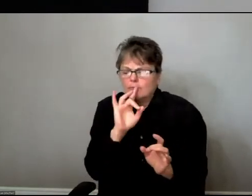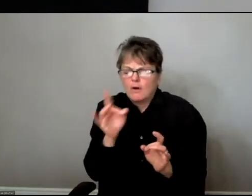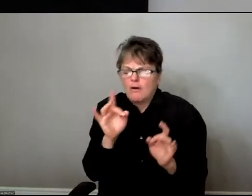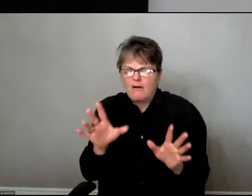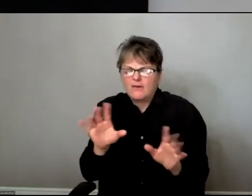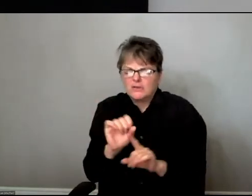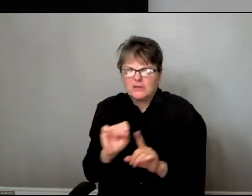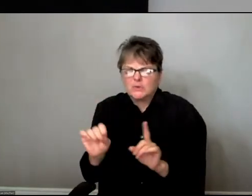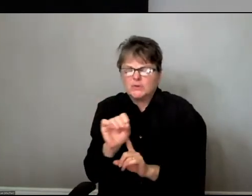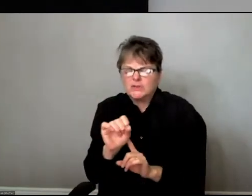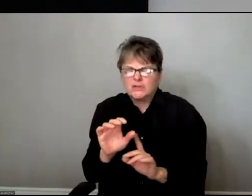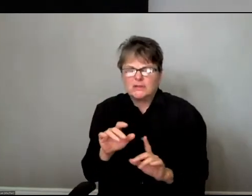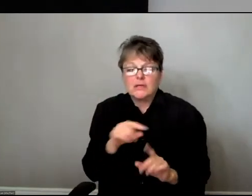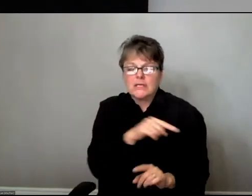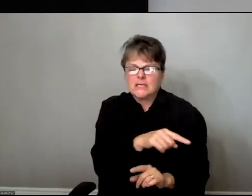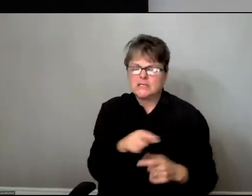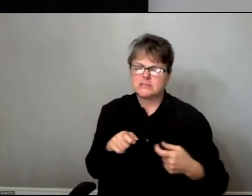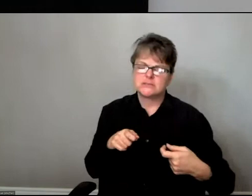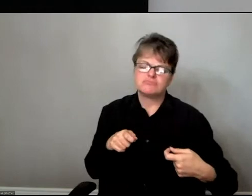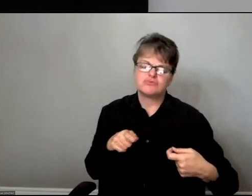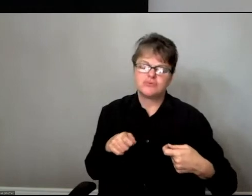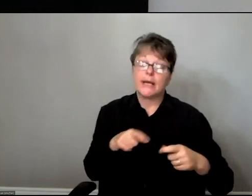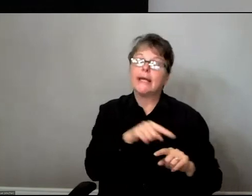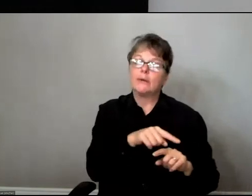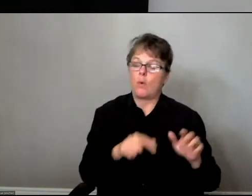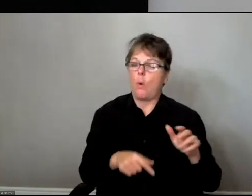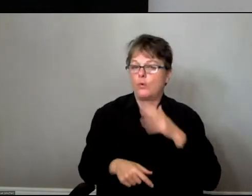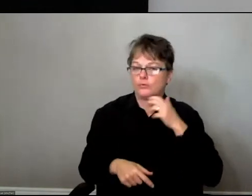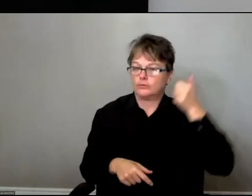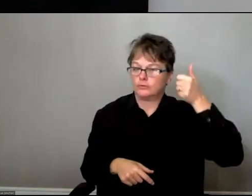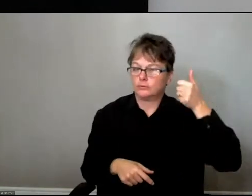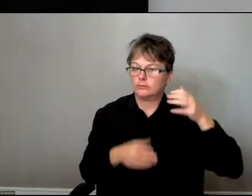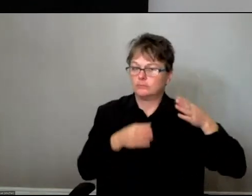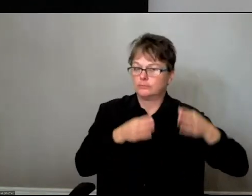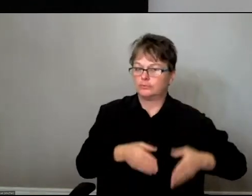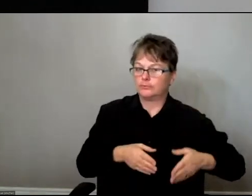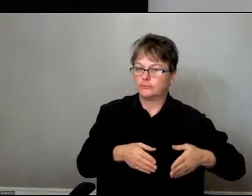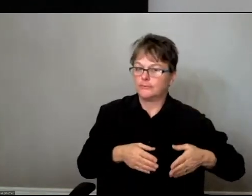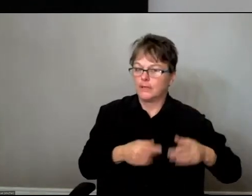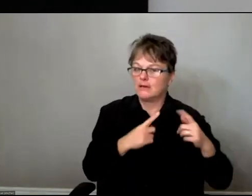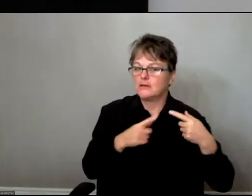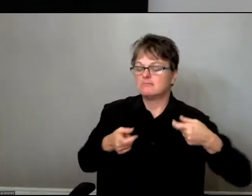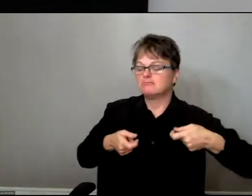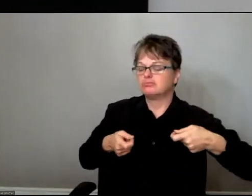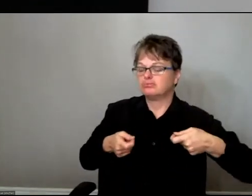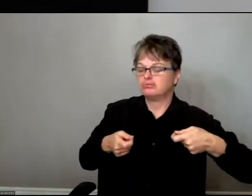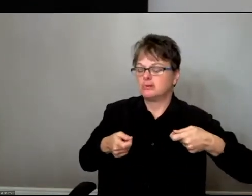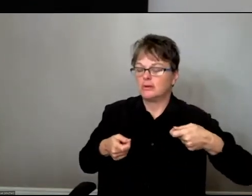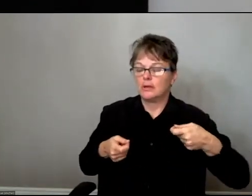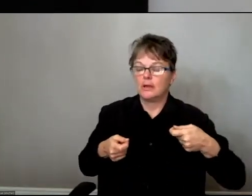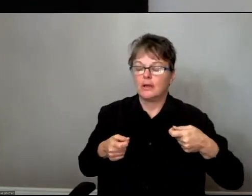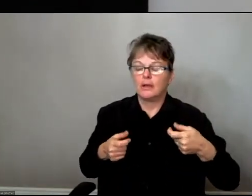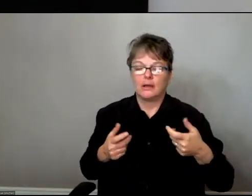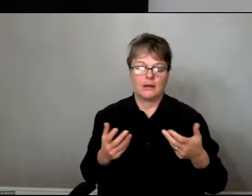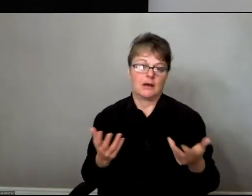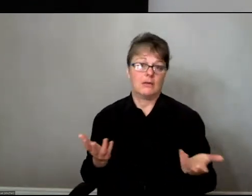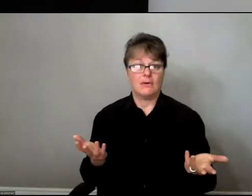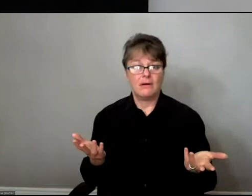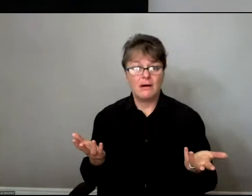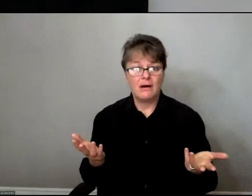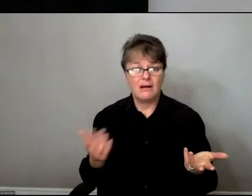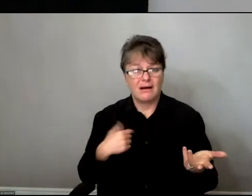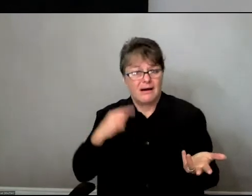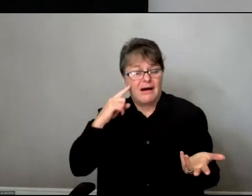she was being controlled by a much older person. Surely above anyone else, the